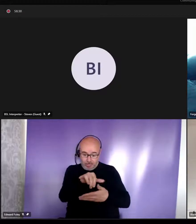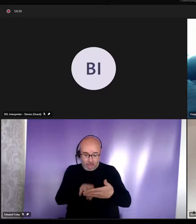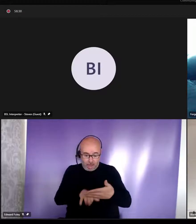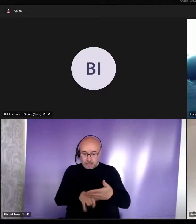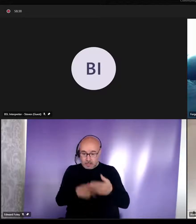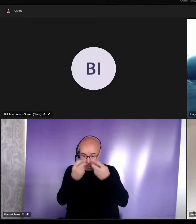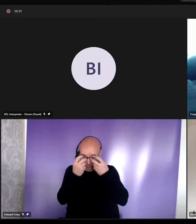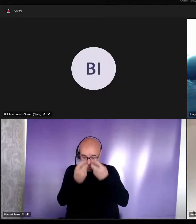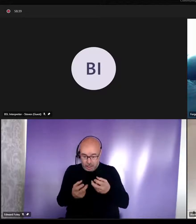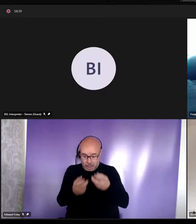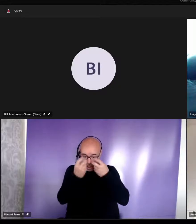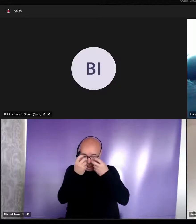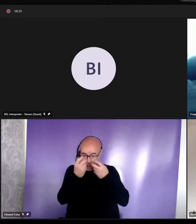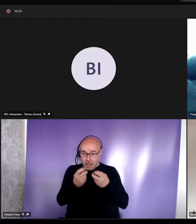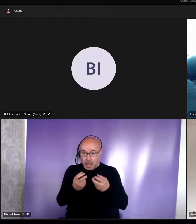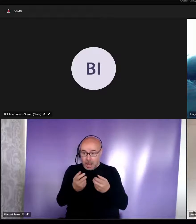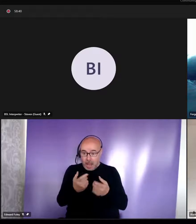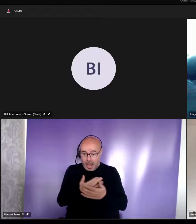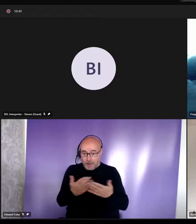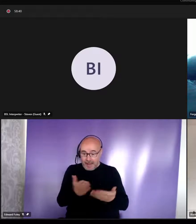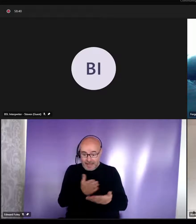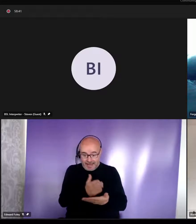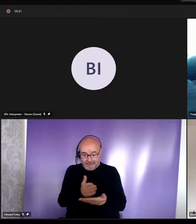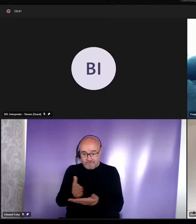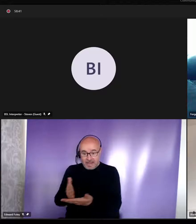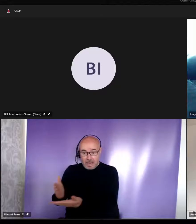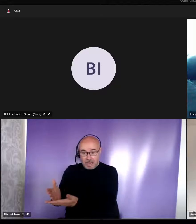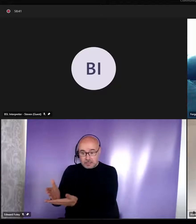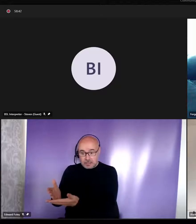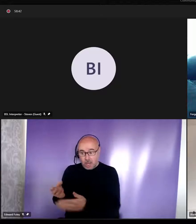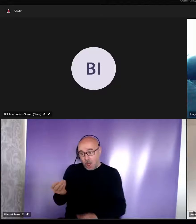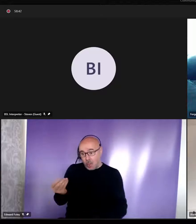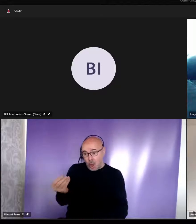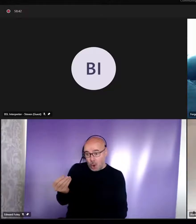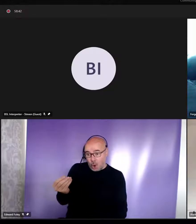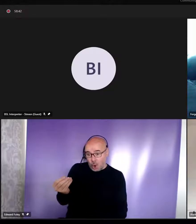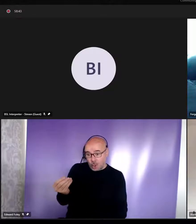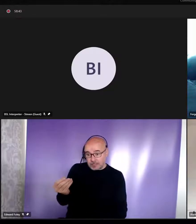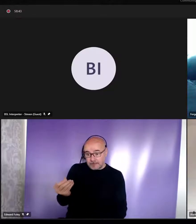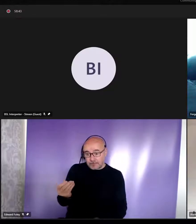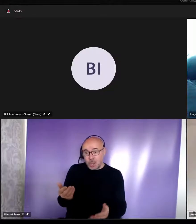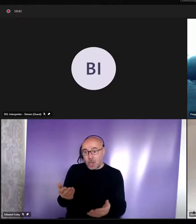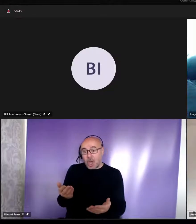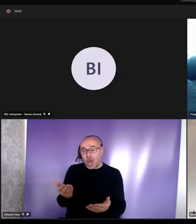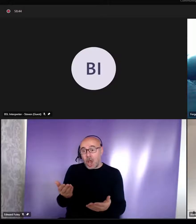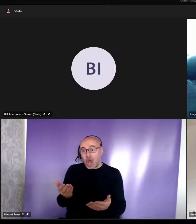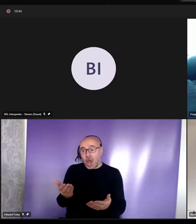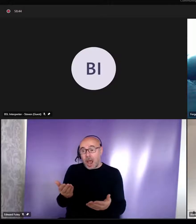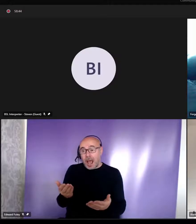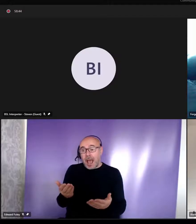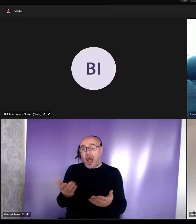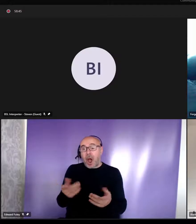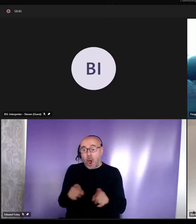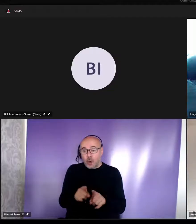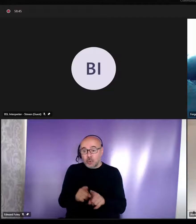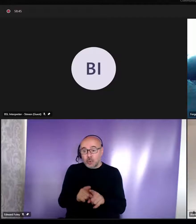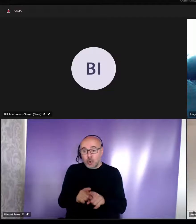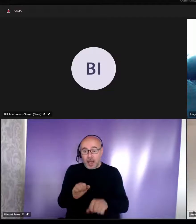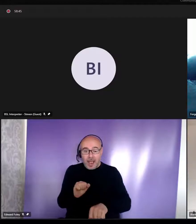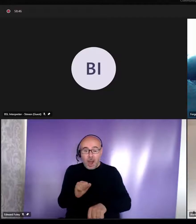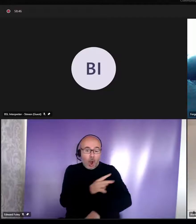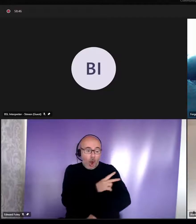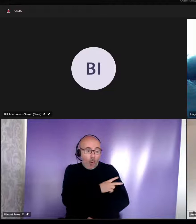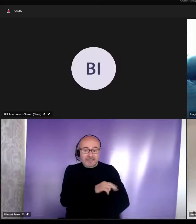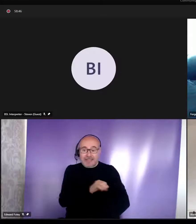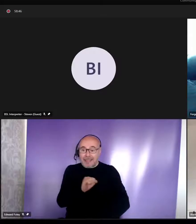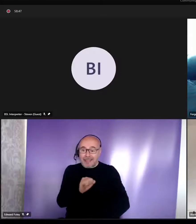amount of money that these vehicles have cost, versus how much officers' time were down as a result of having to use these vehicles and all